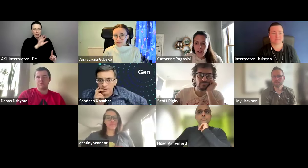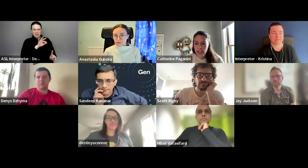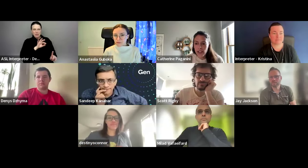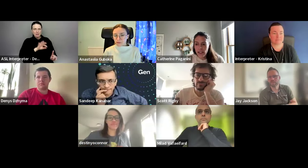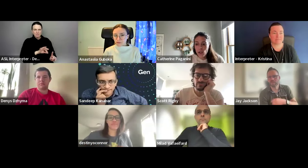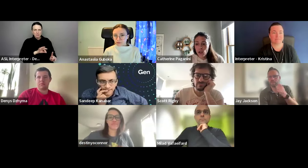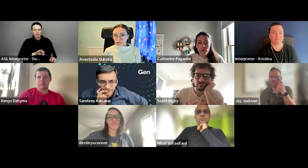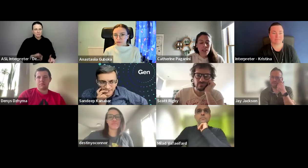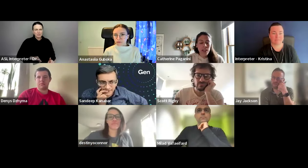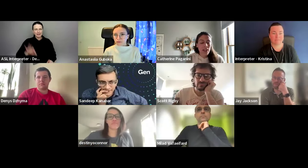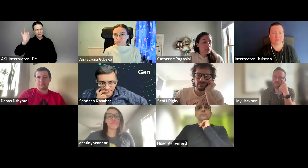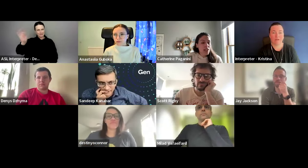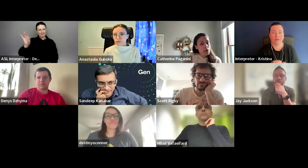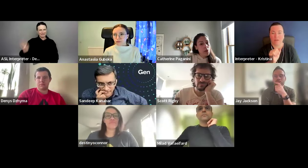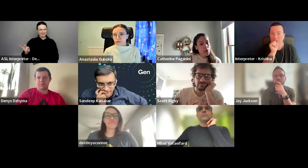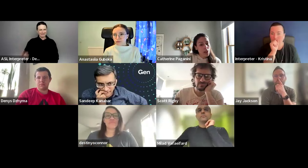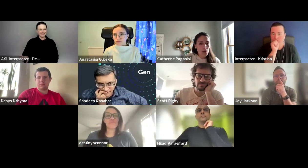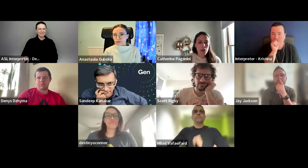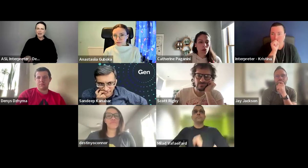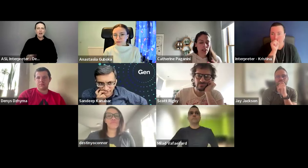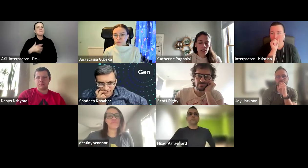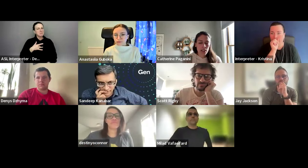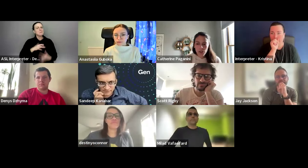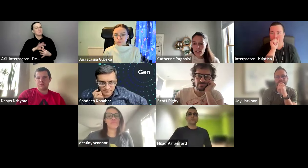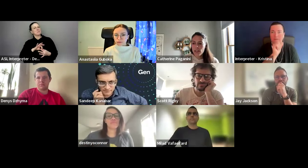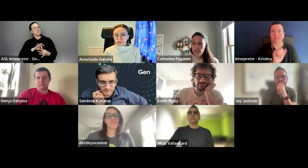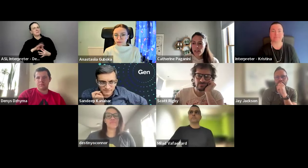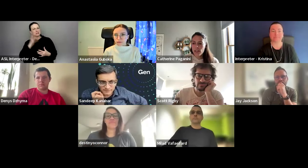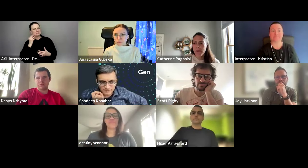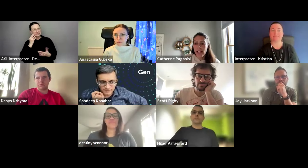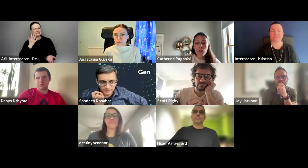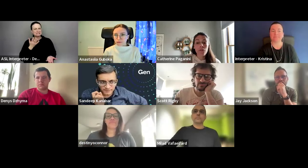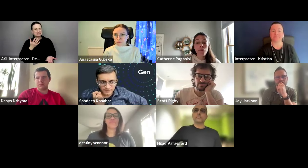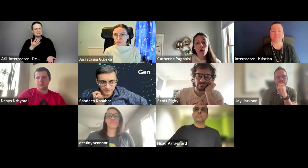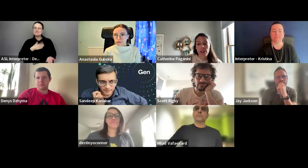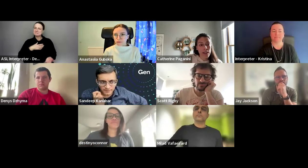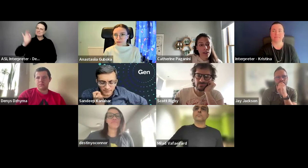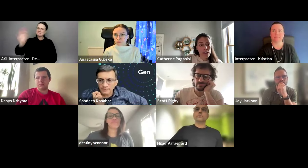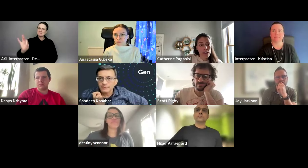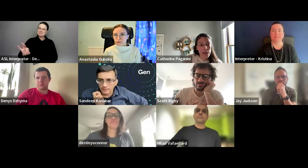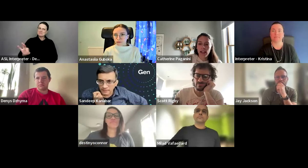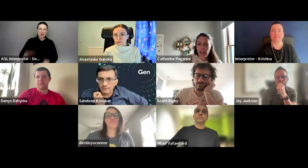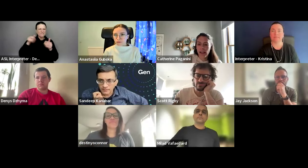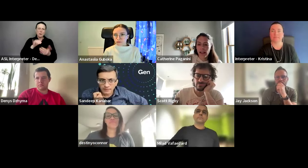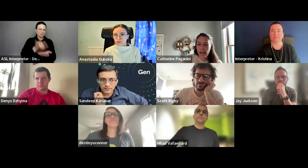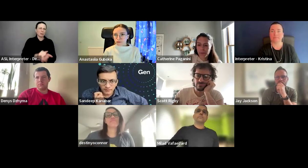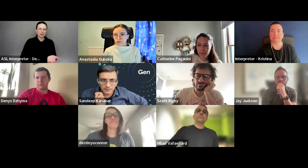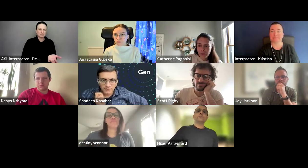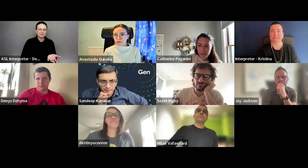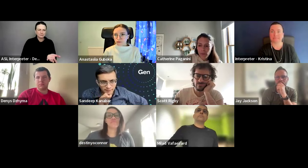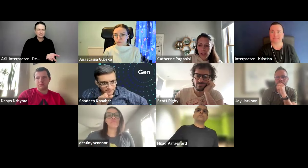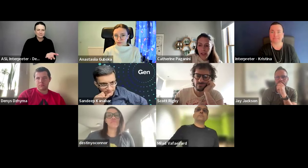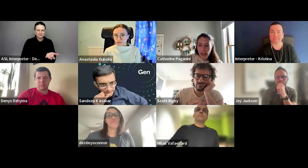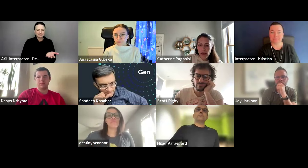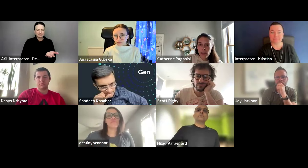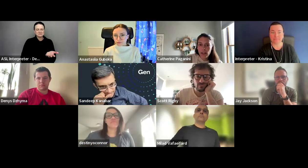points, you know, that resonate with you, with your experience, and then you focus on that, right? And then